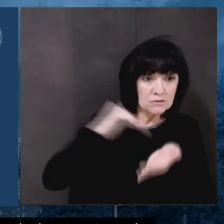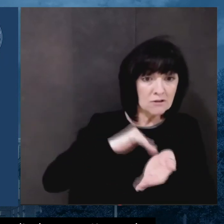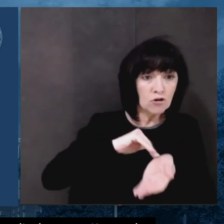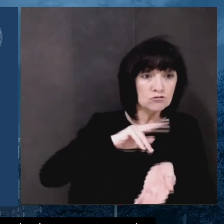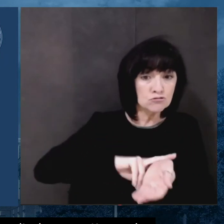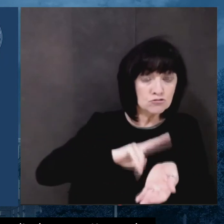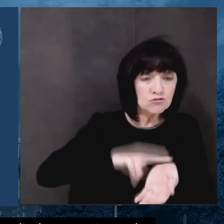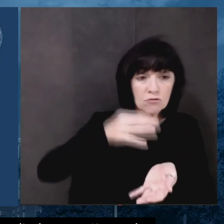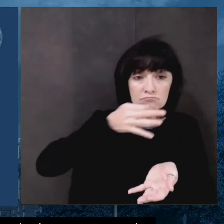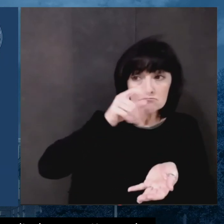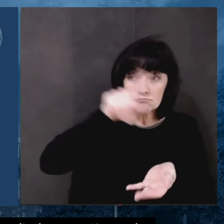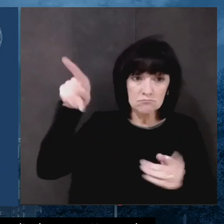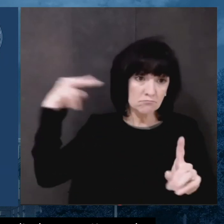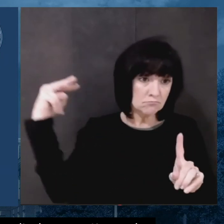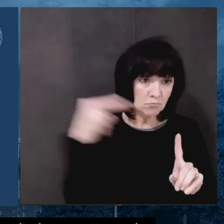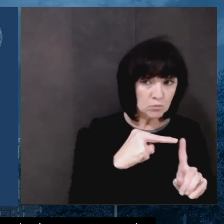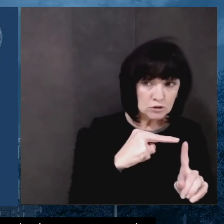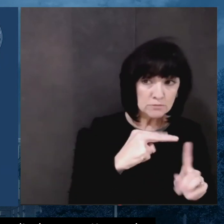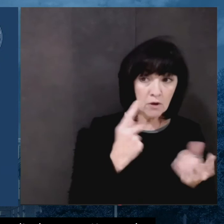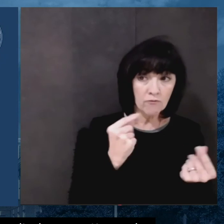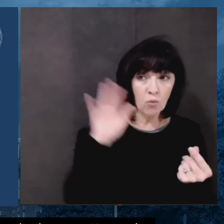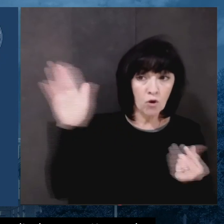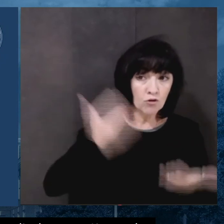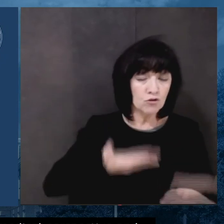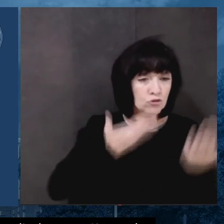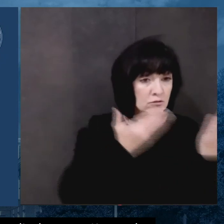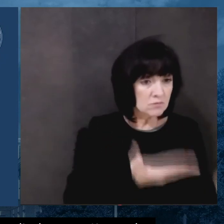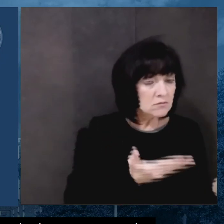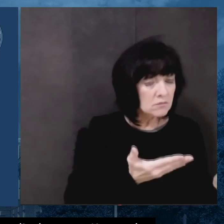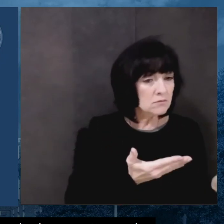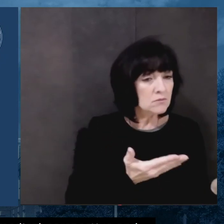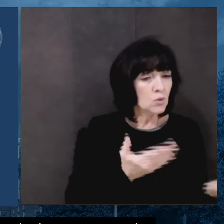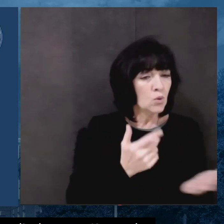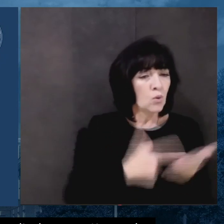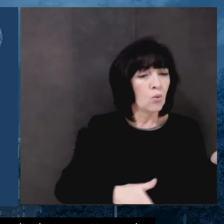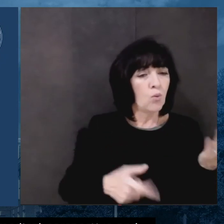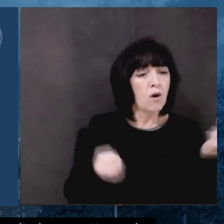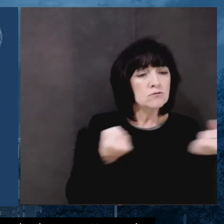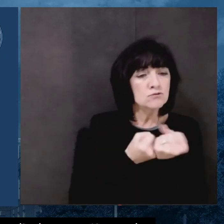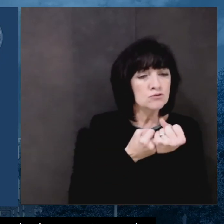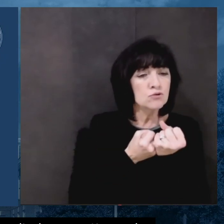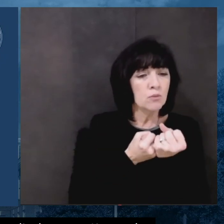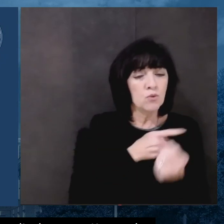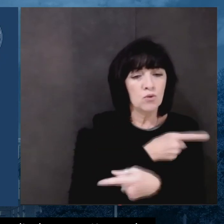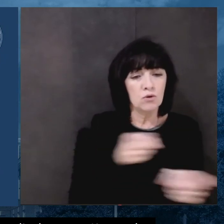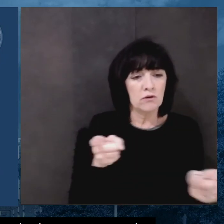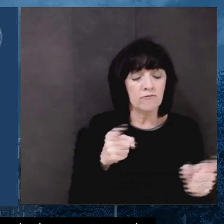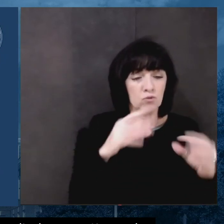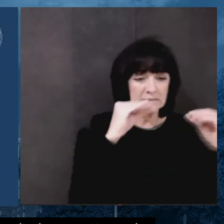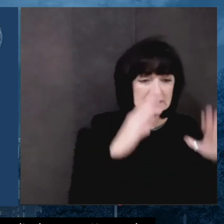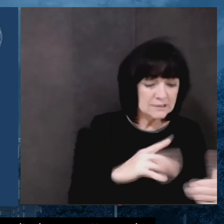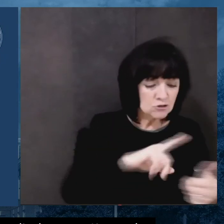what's doable with respect to the support of teachers, staff, and parents.